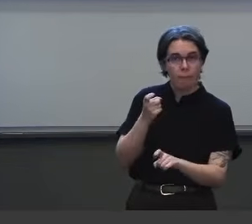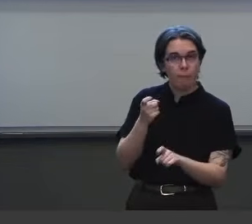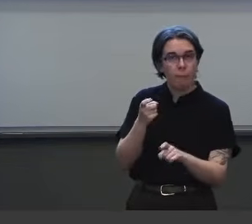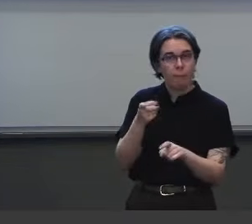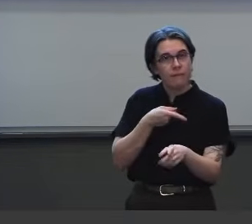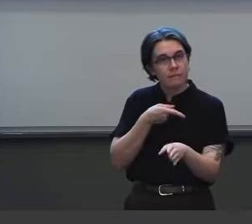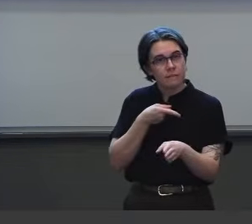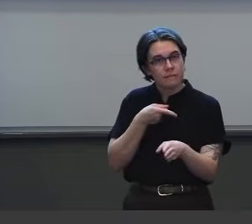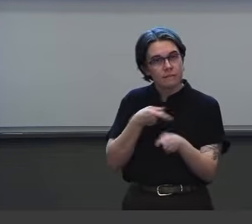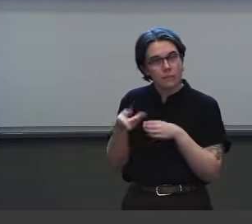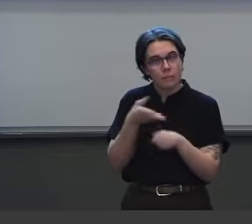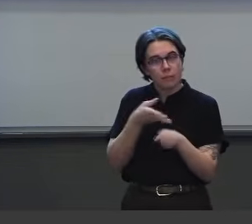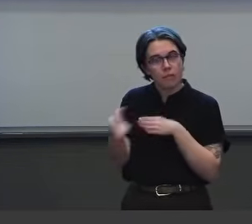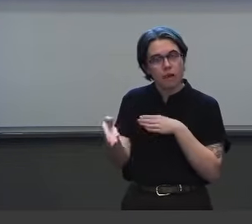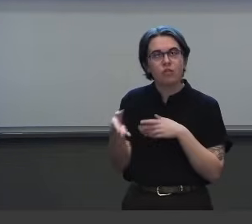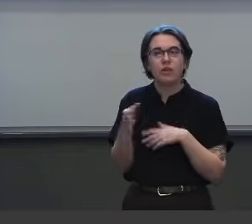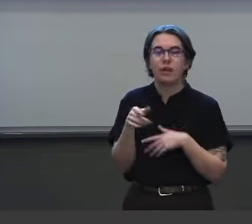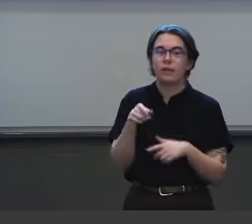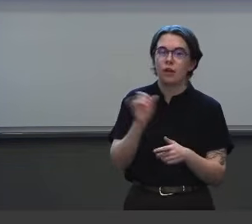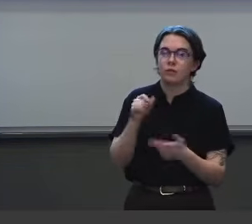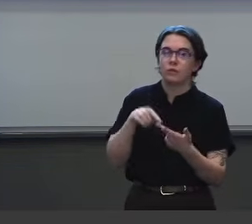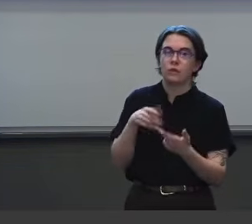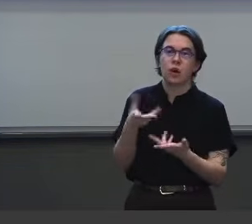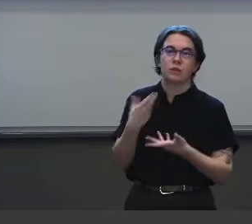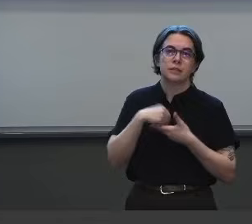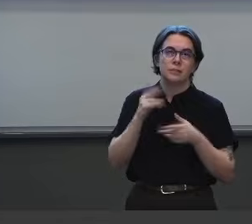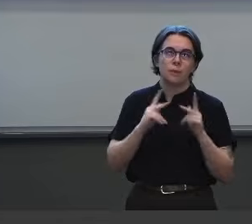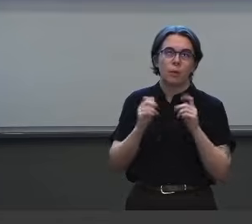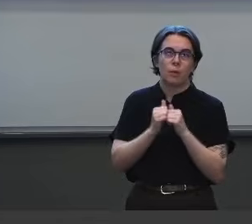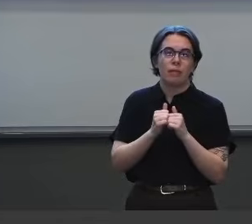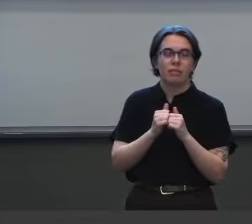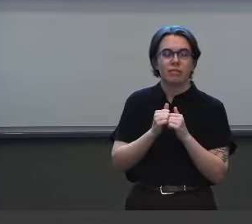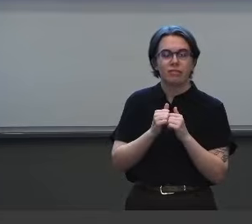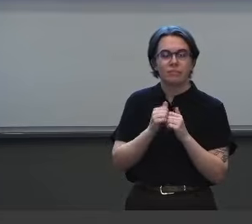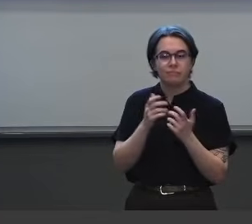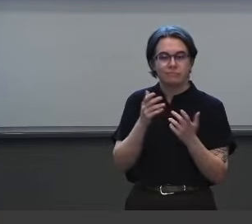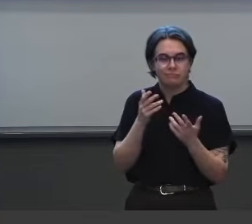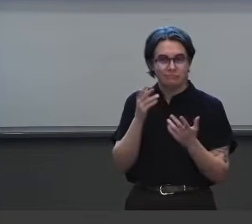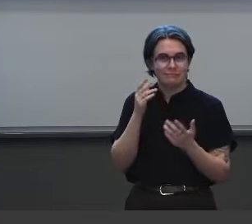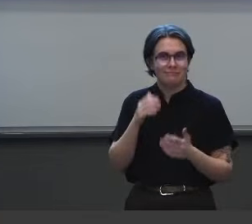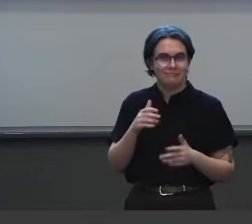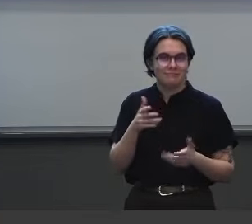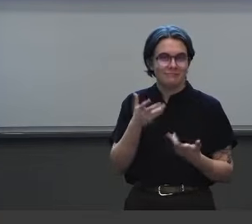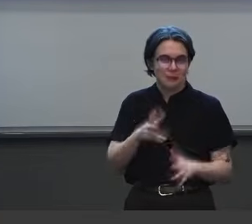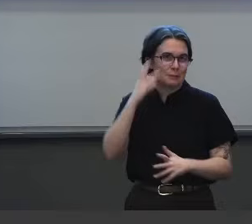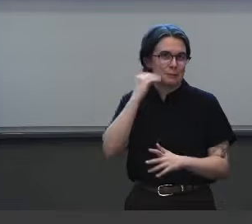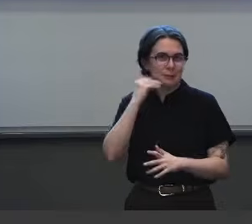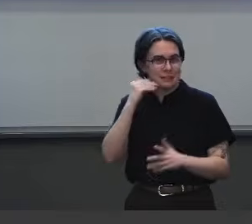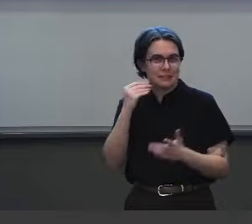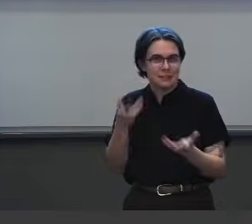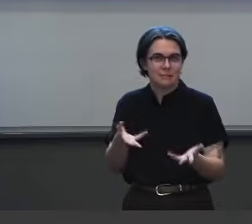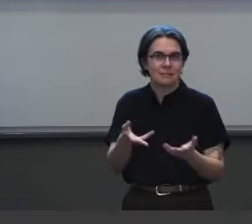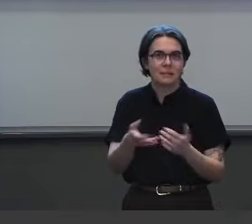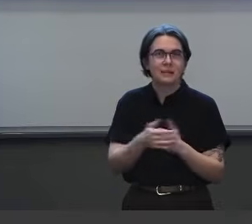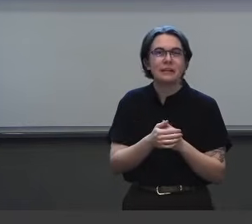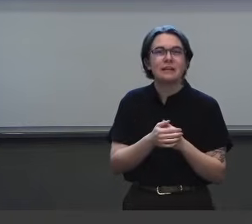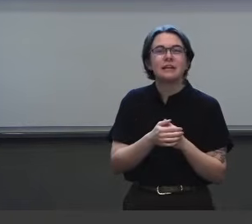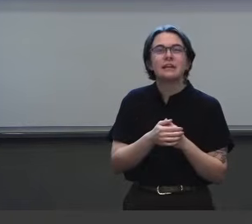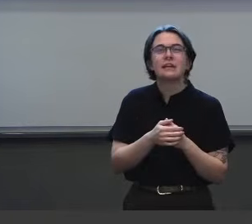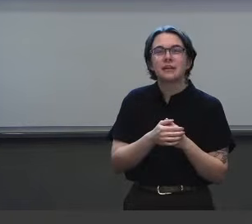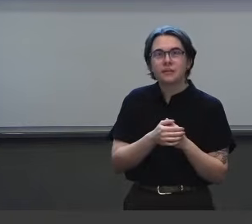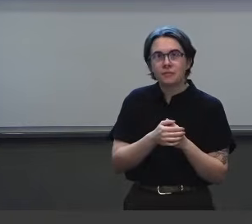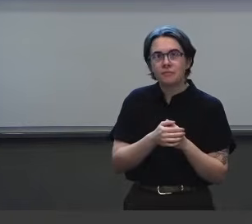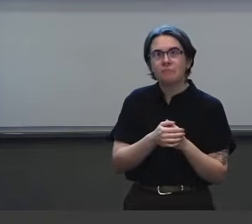lived experience. And finally, actually not finally, our funder, the Kids Brain Health Network, they've